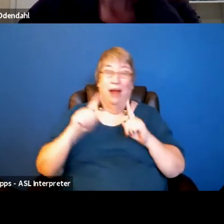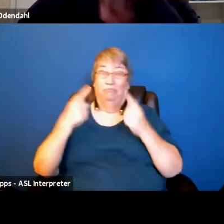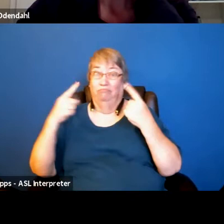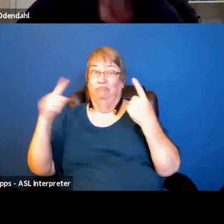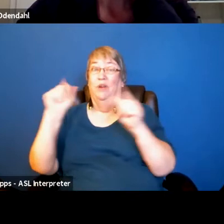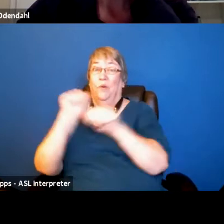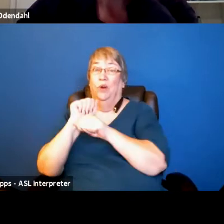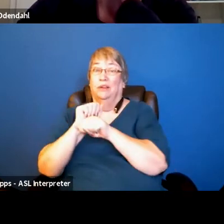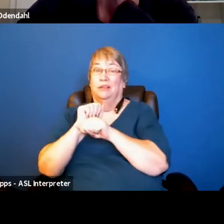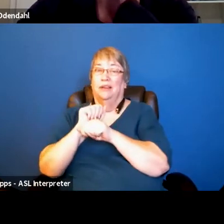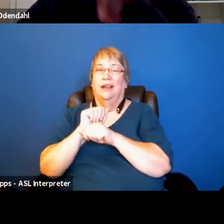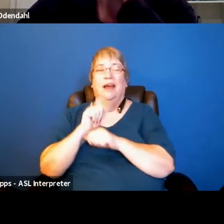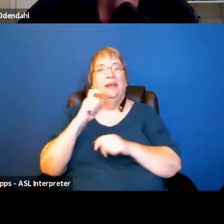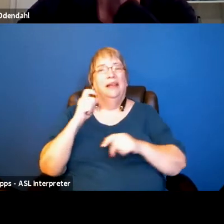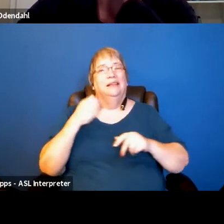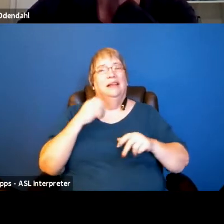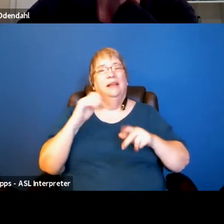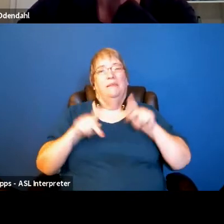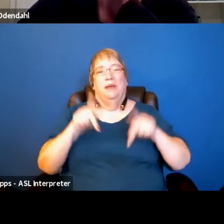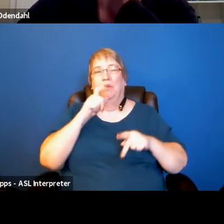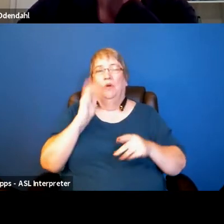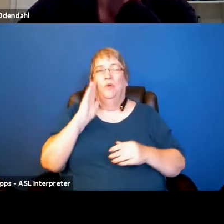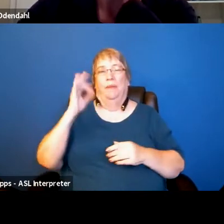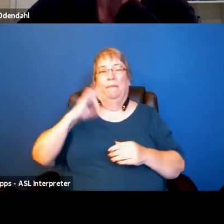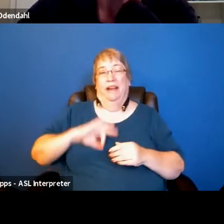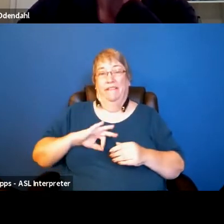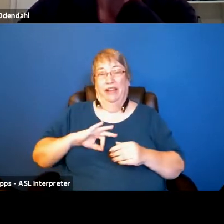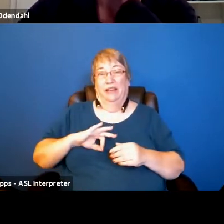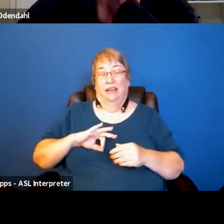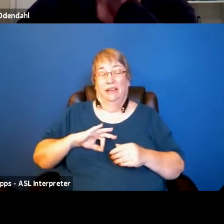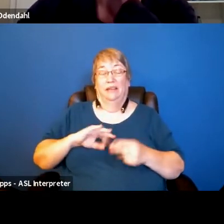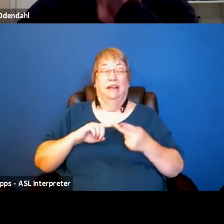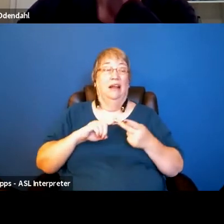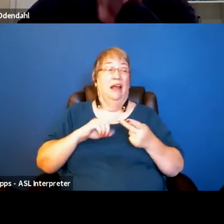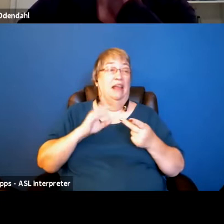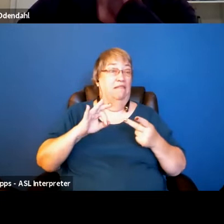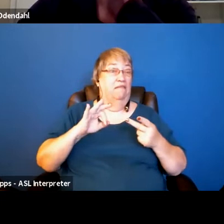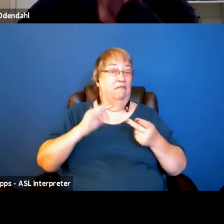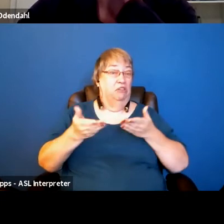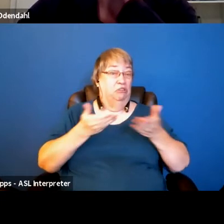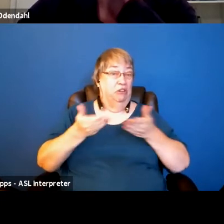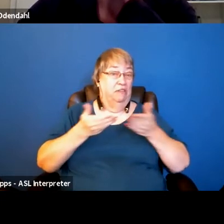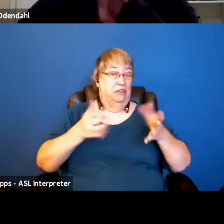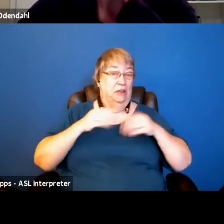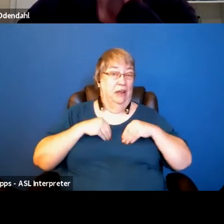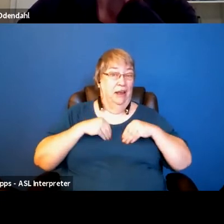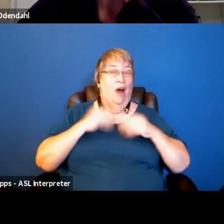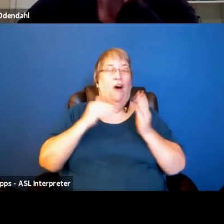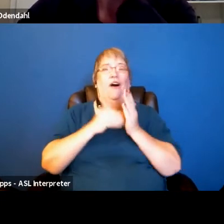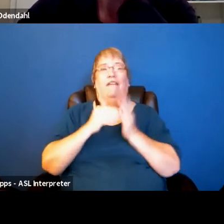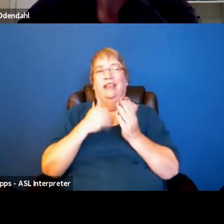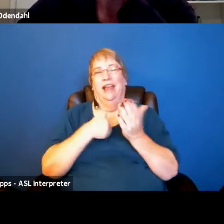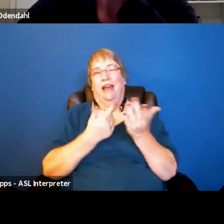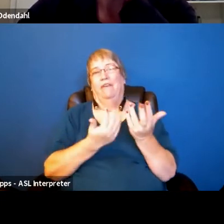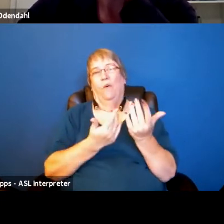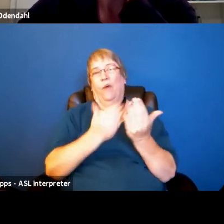from those services. And then, even if services are accessible, if they're in your community, wait lists for intakes or assessments may be long due